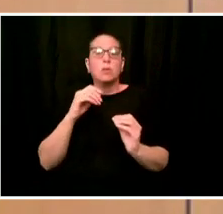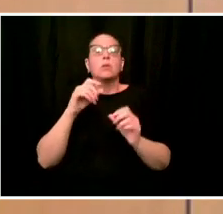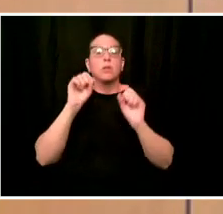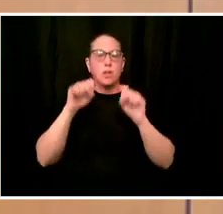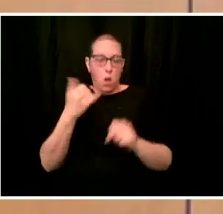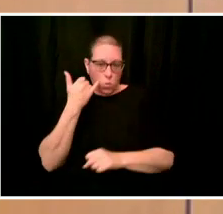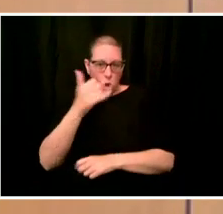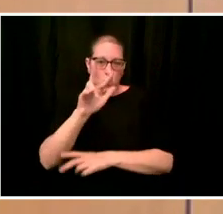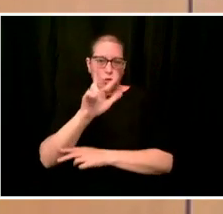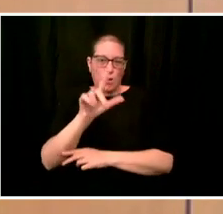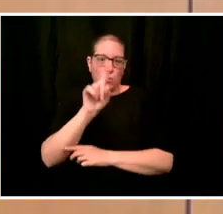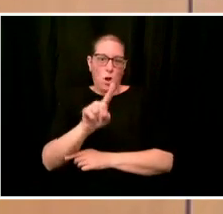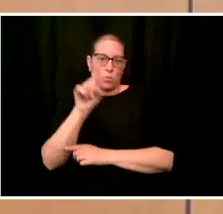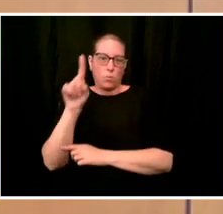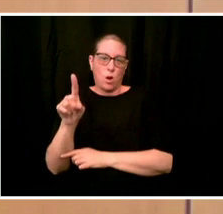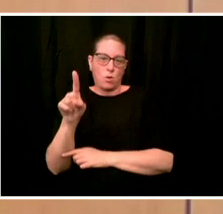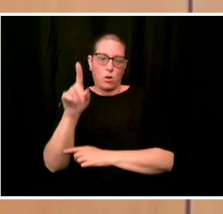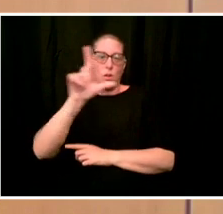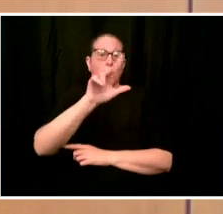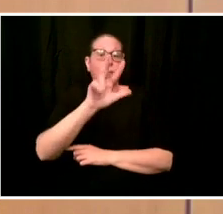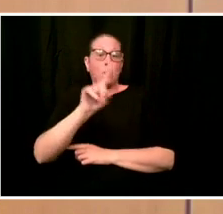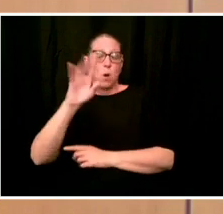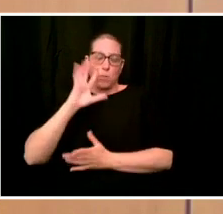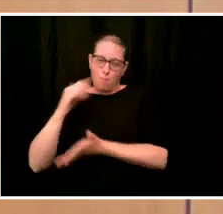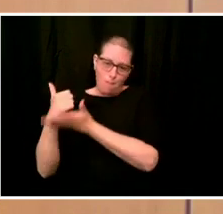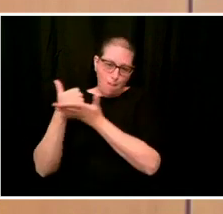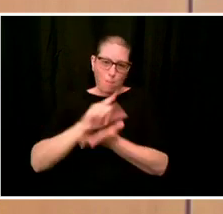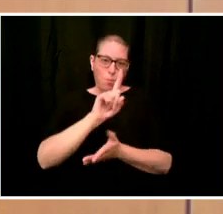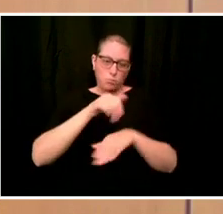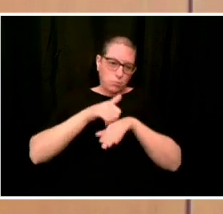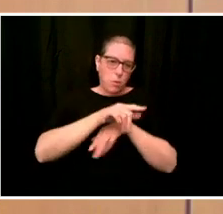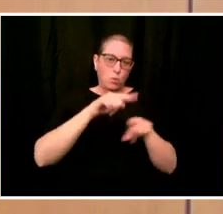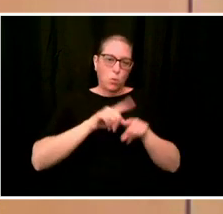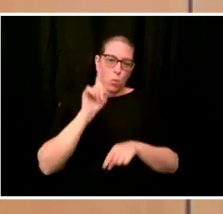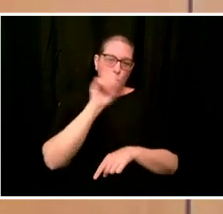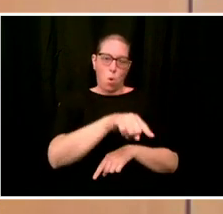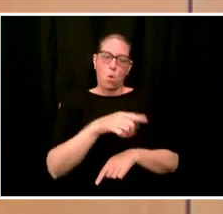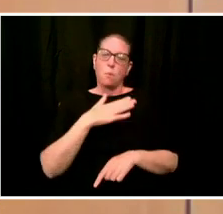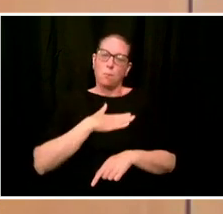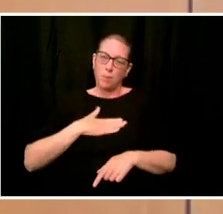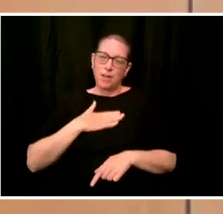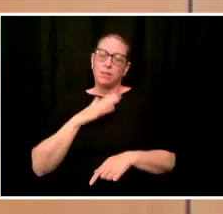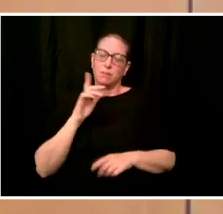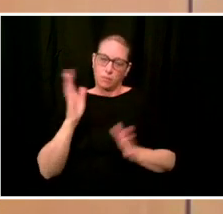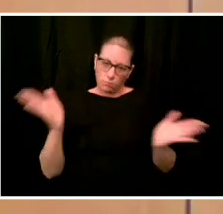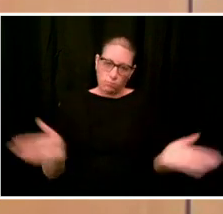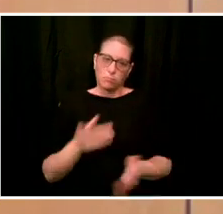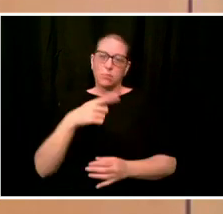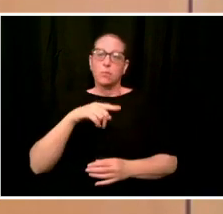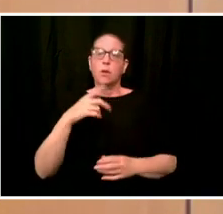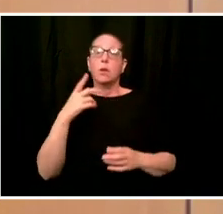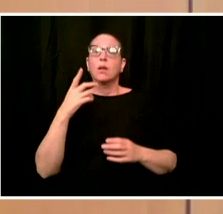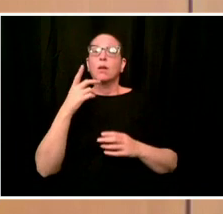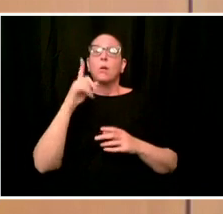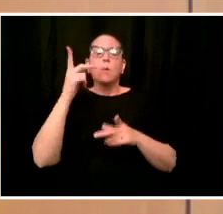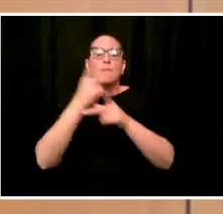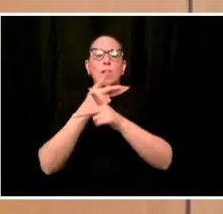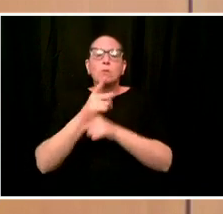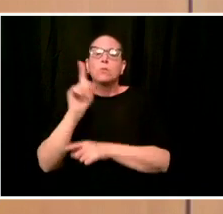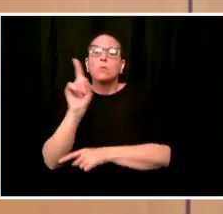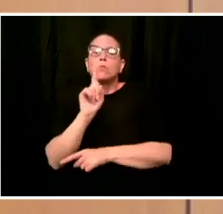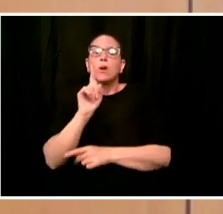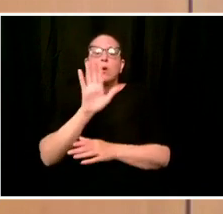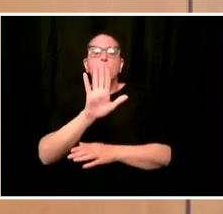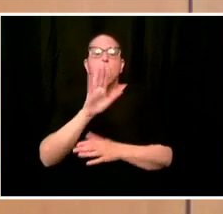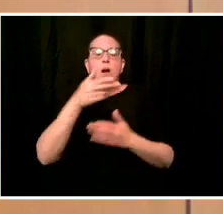to call 311 and to see which is their nearest H&H facility. I know that they certainly